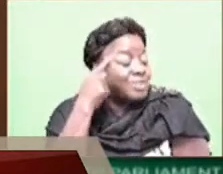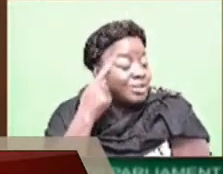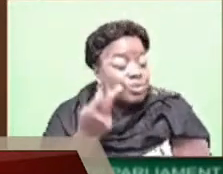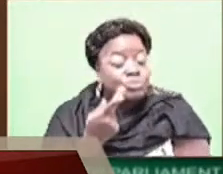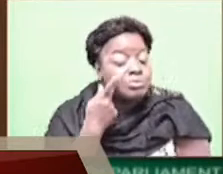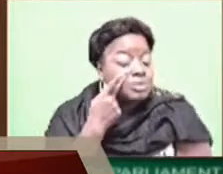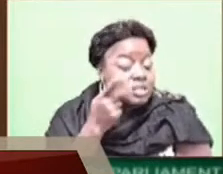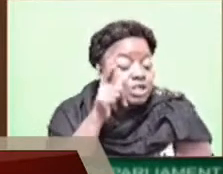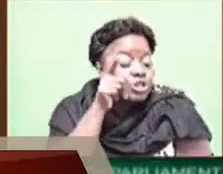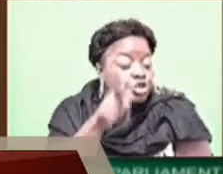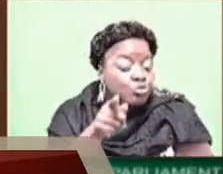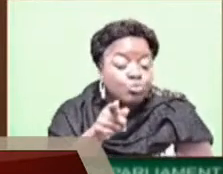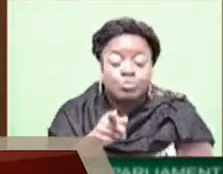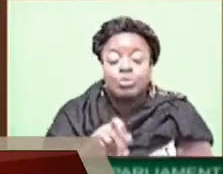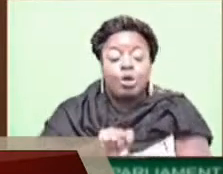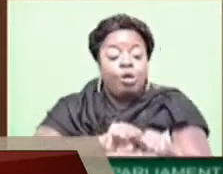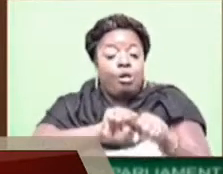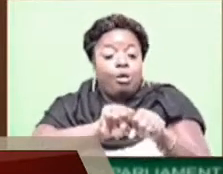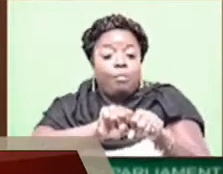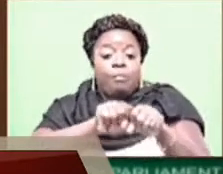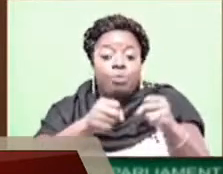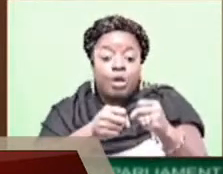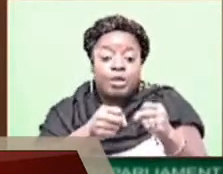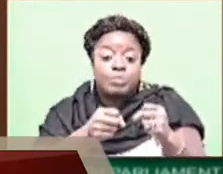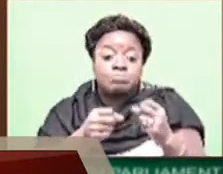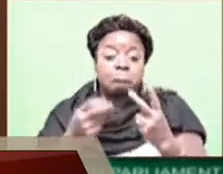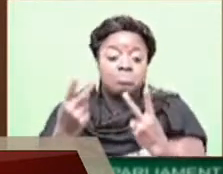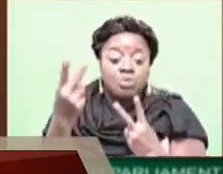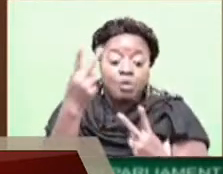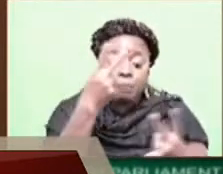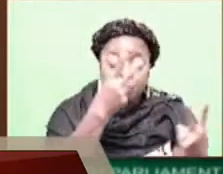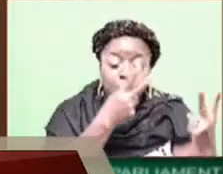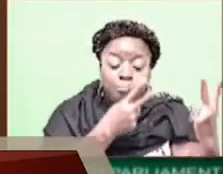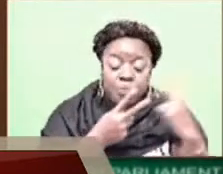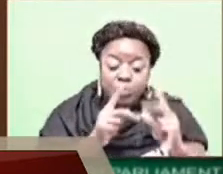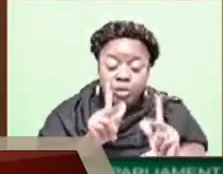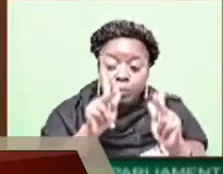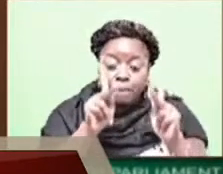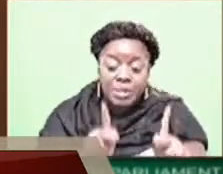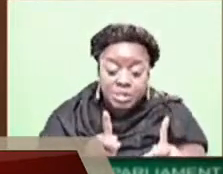2, to visit someone who is breaching with who's